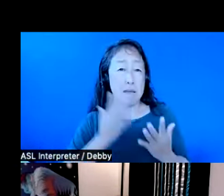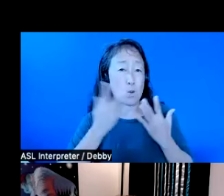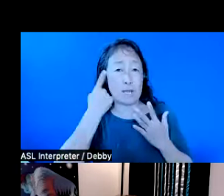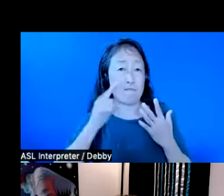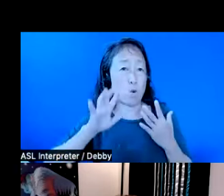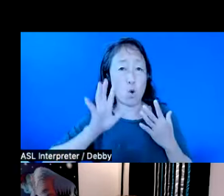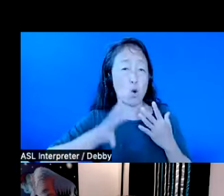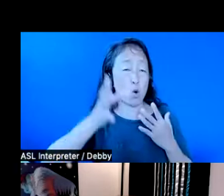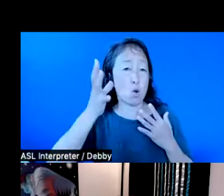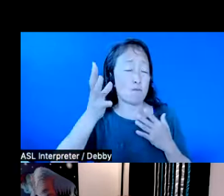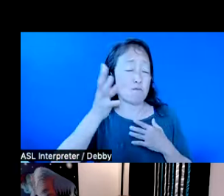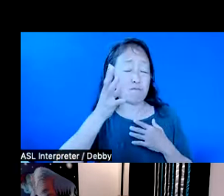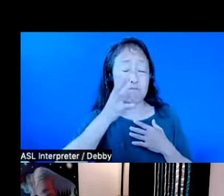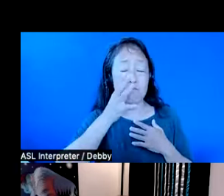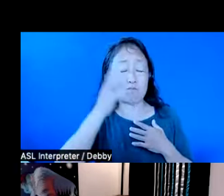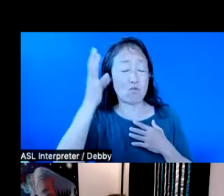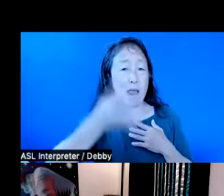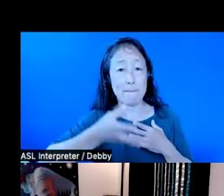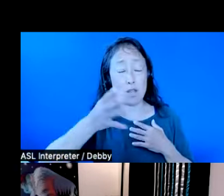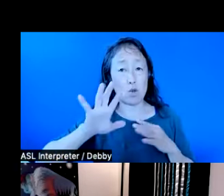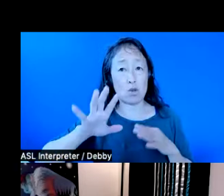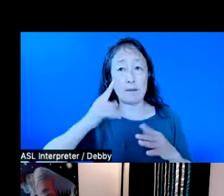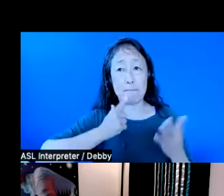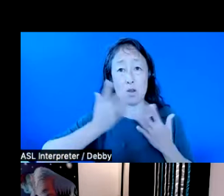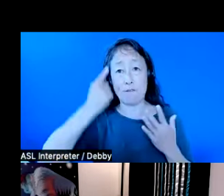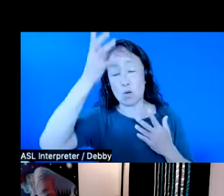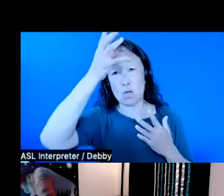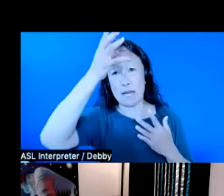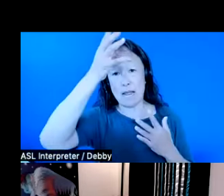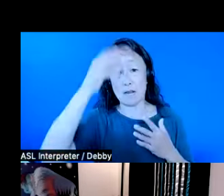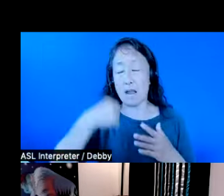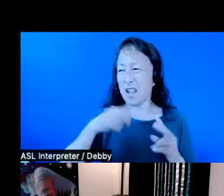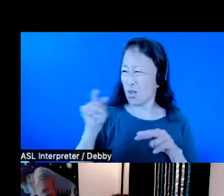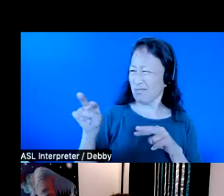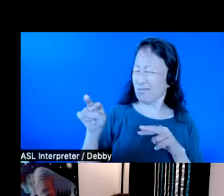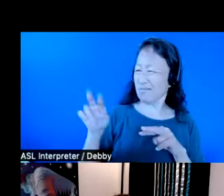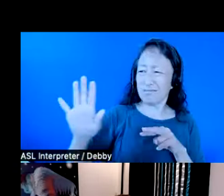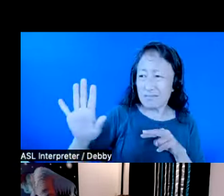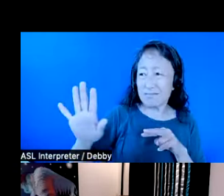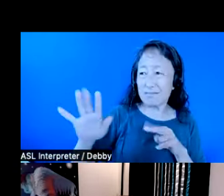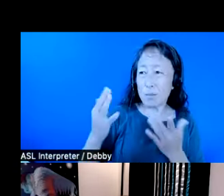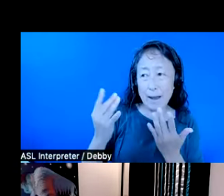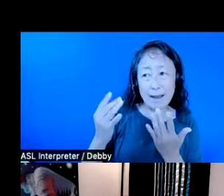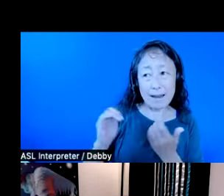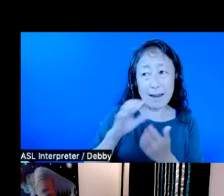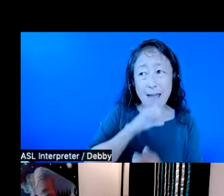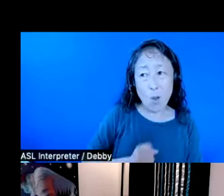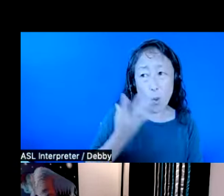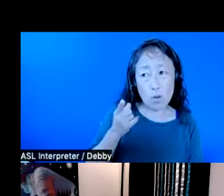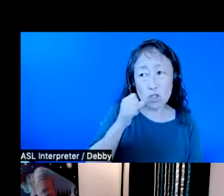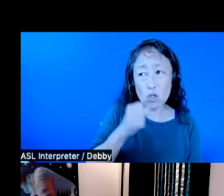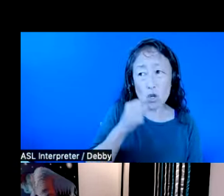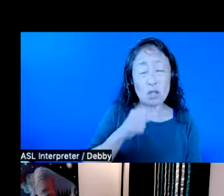stuff she does. And I was looking at them, and then I said, well, wait, how old is she? And they said